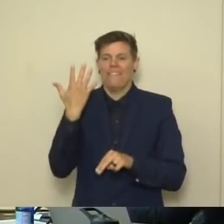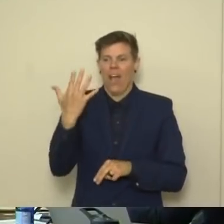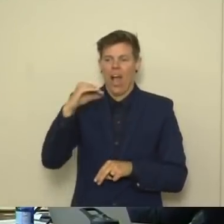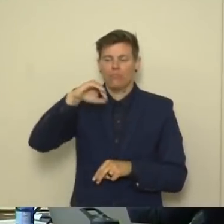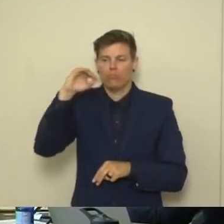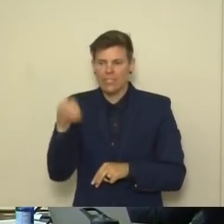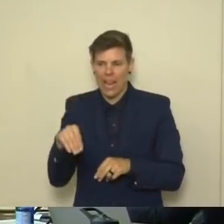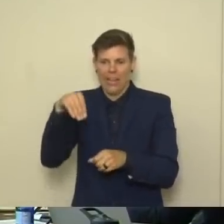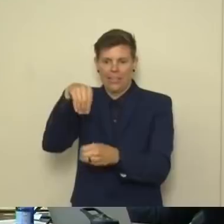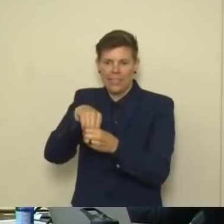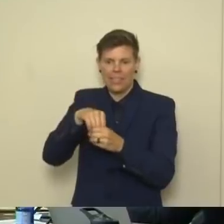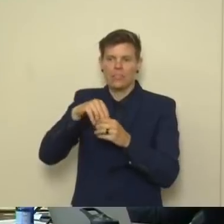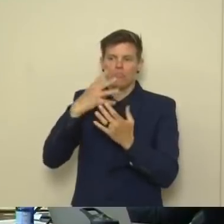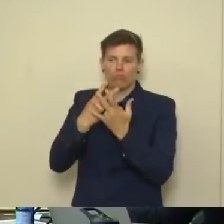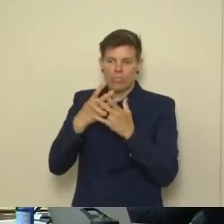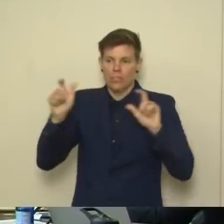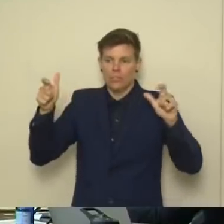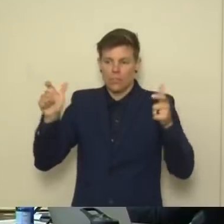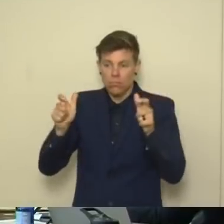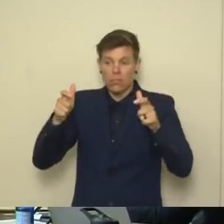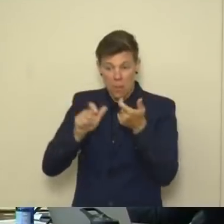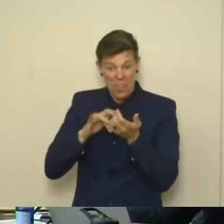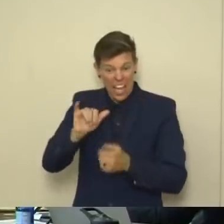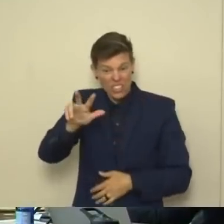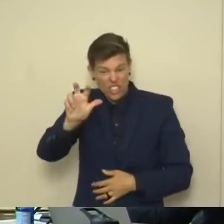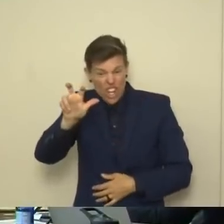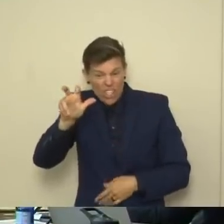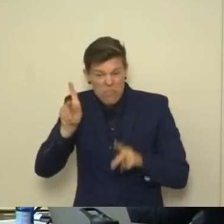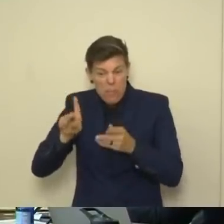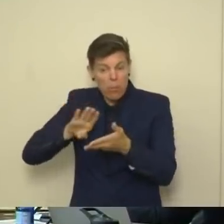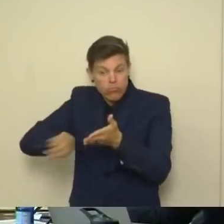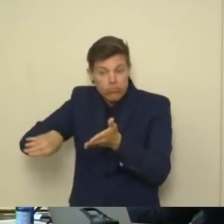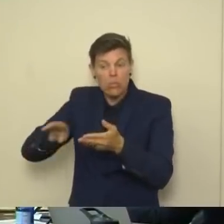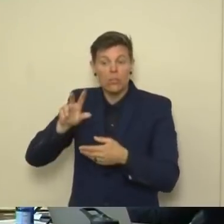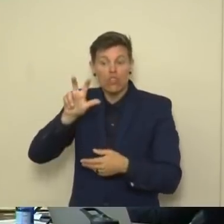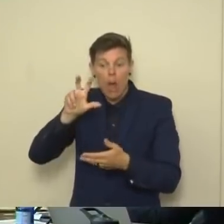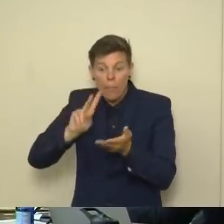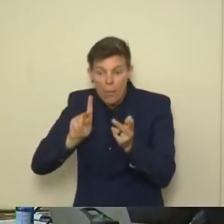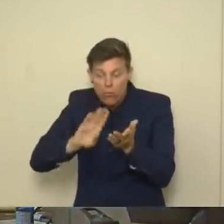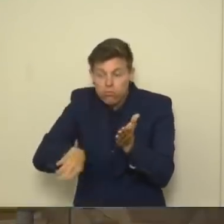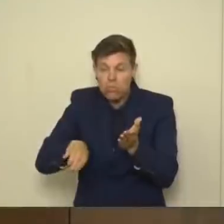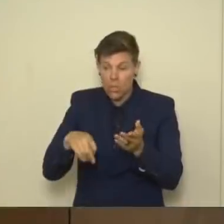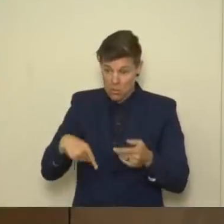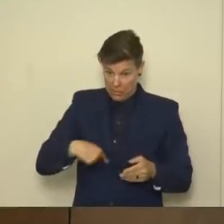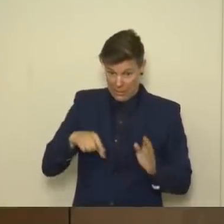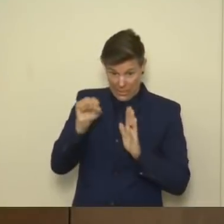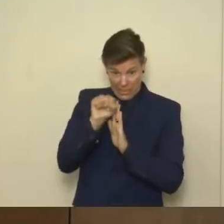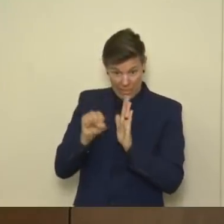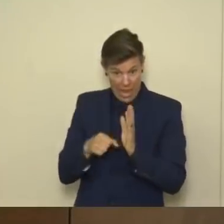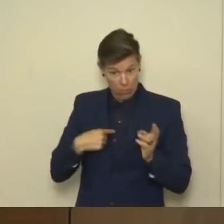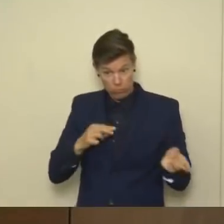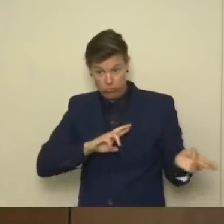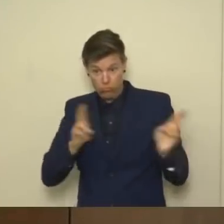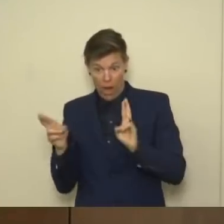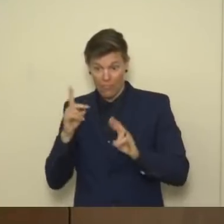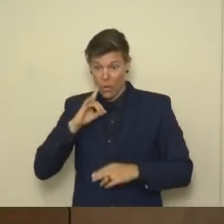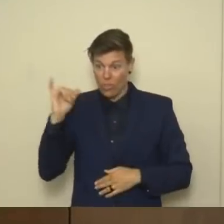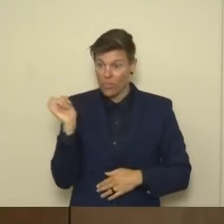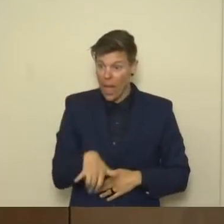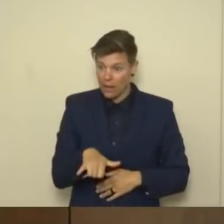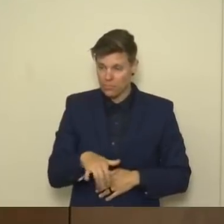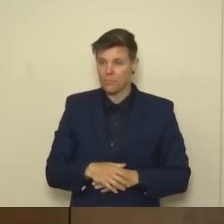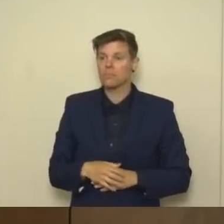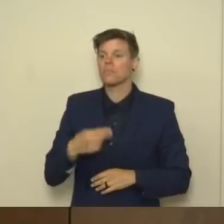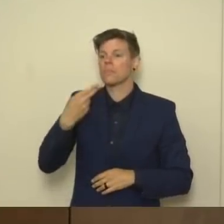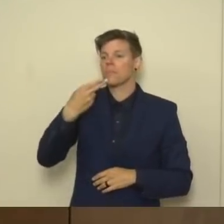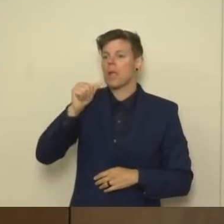least 300 inmates released. Is the state on track to do that? Hannah, thank you for the question. I do believe we're on